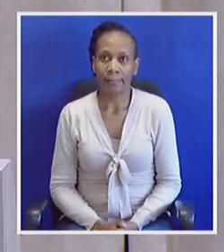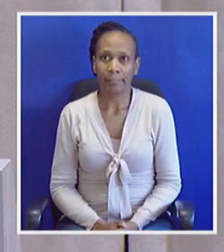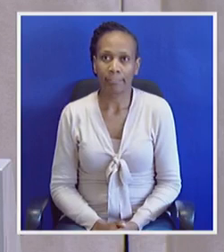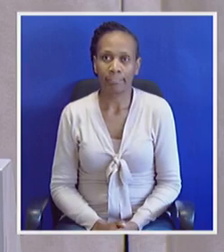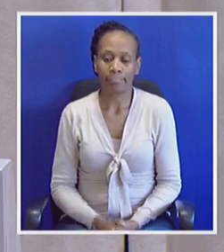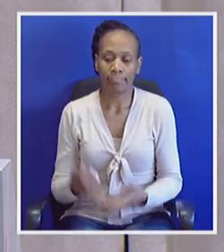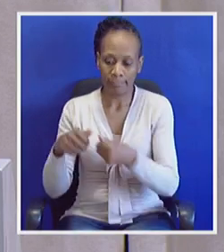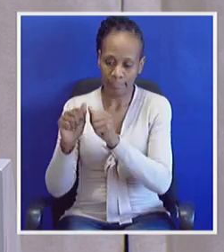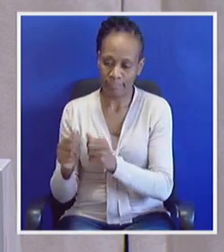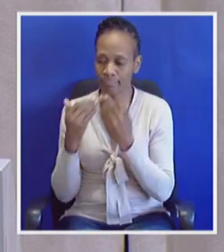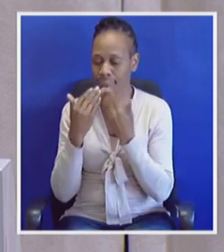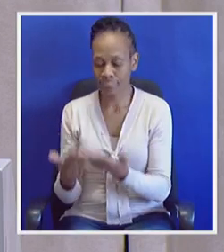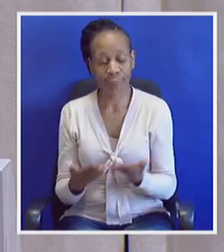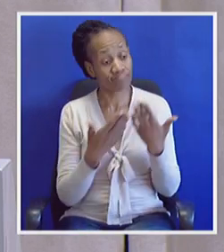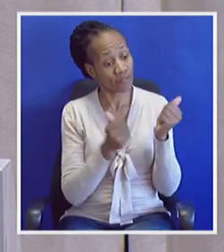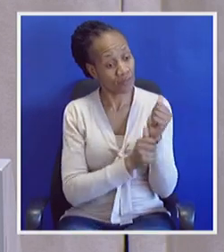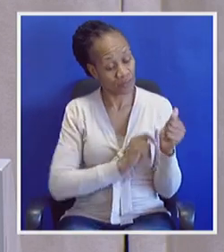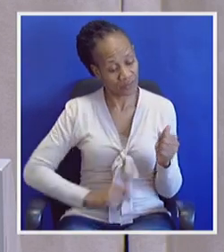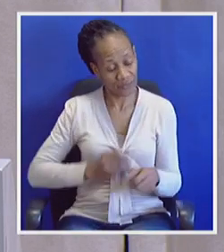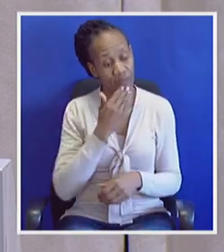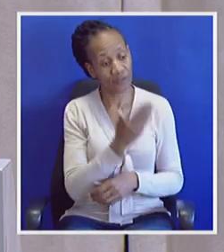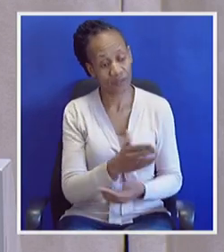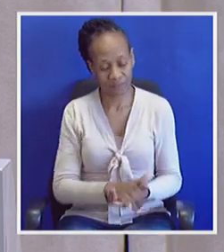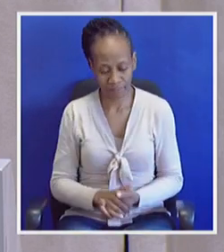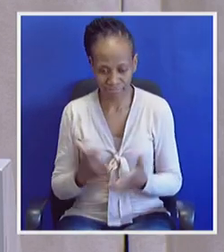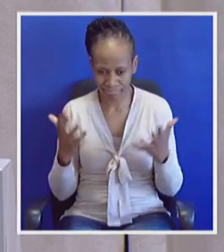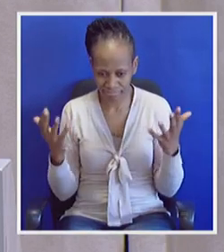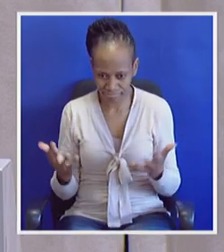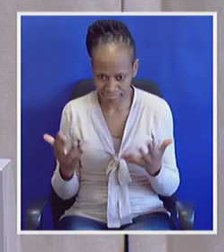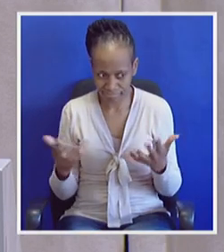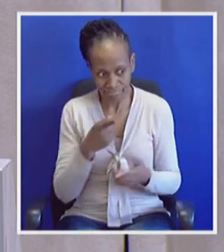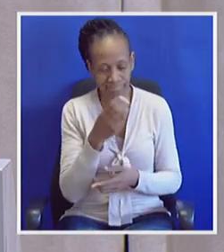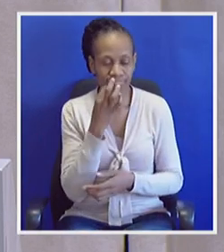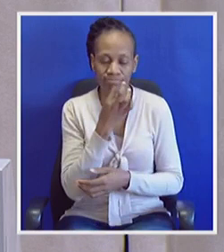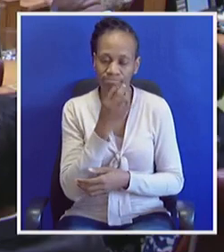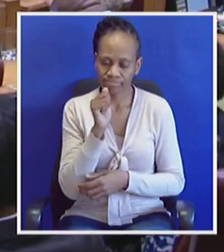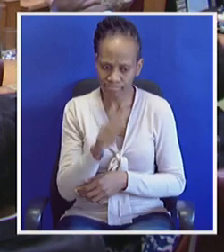Thank you, Chairperson. Thank you, Deputy President. As you said,